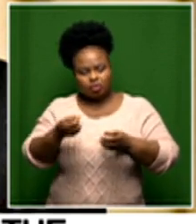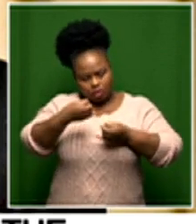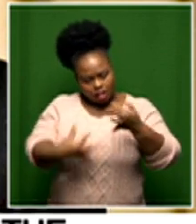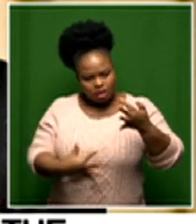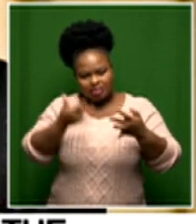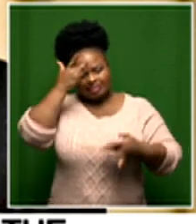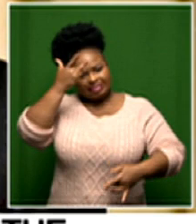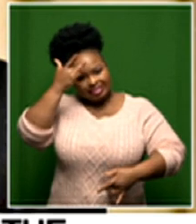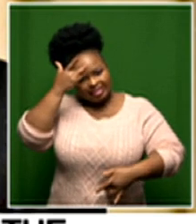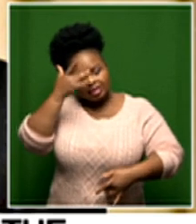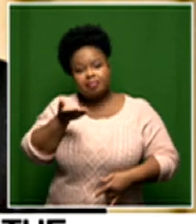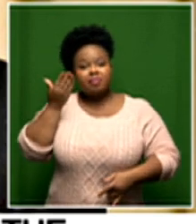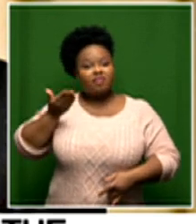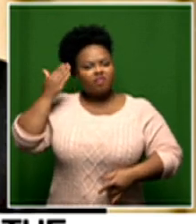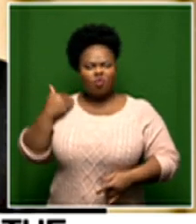that have caused huge,